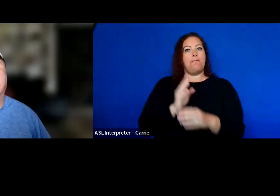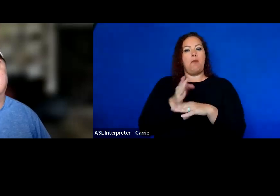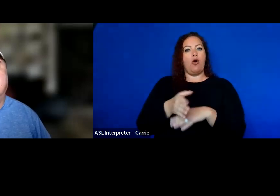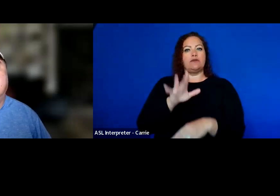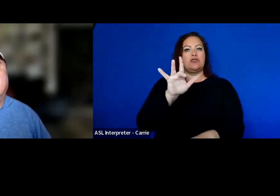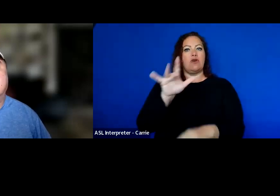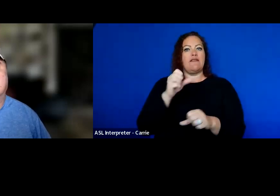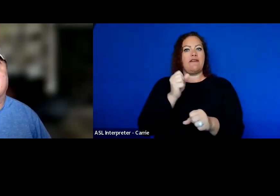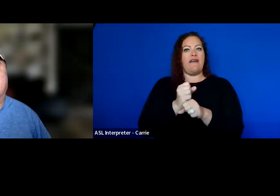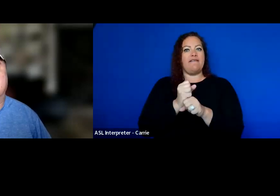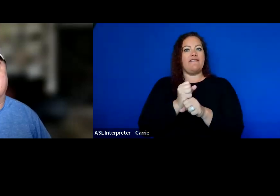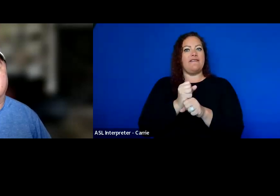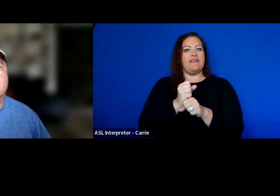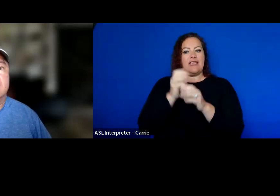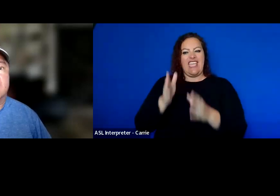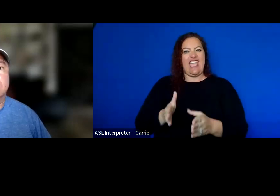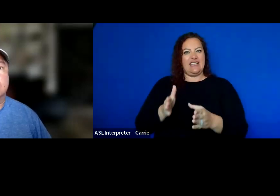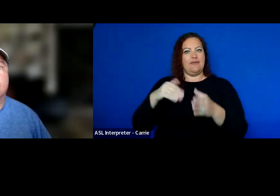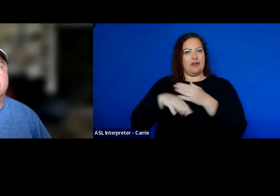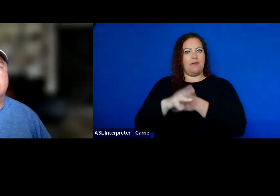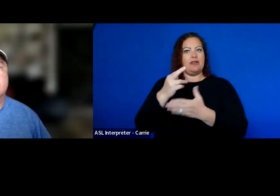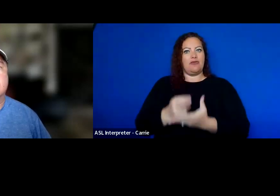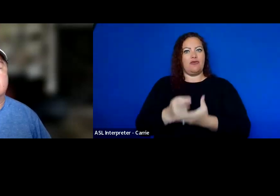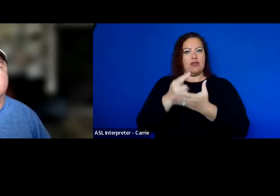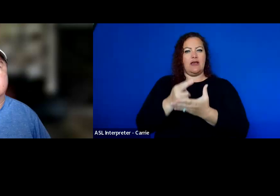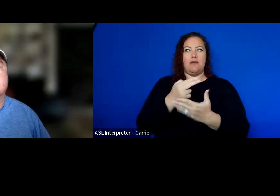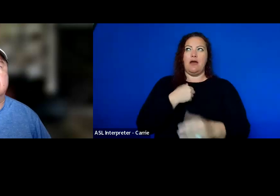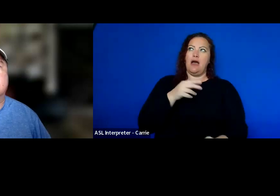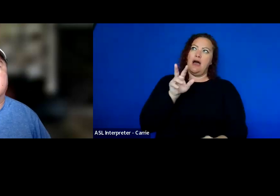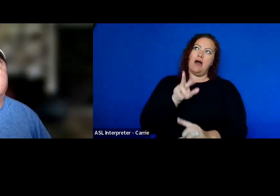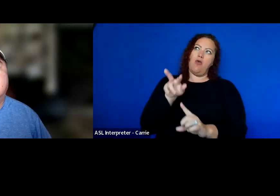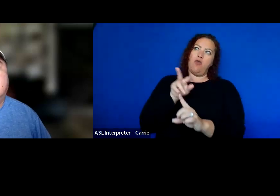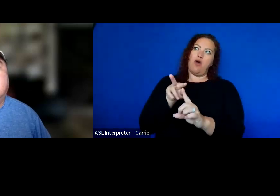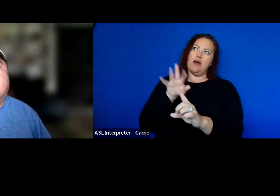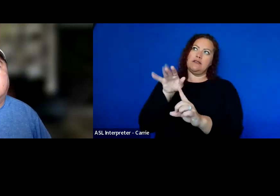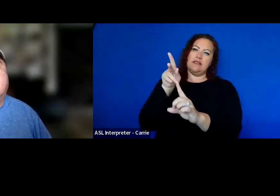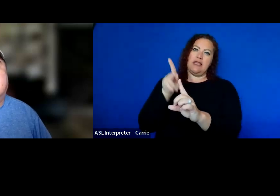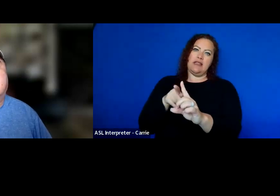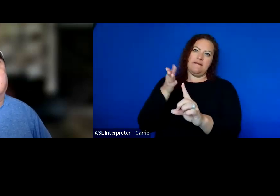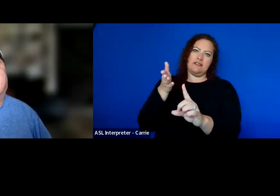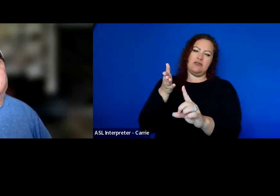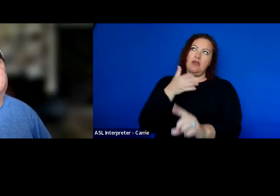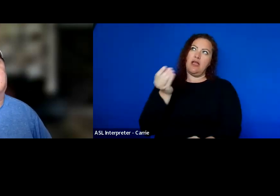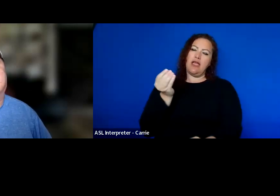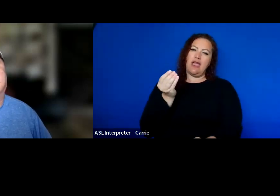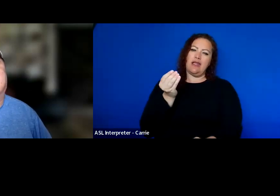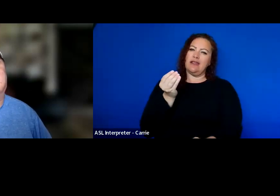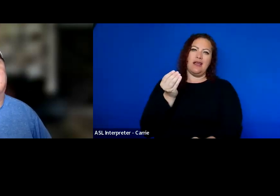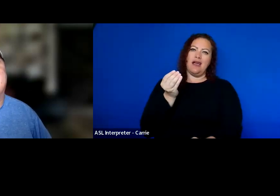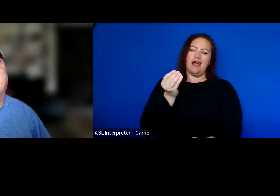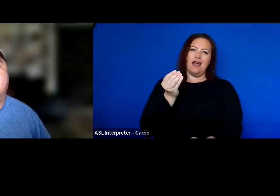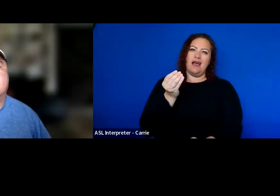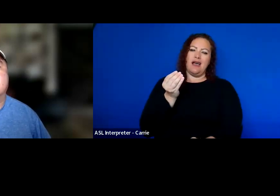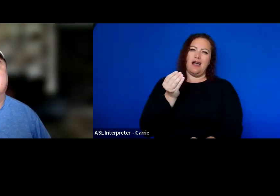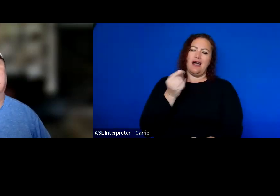individual come into rehab, and I was watching the individual, and I was